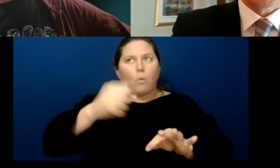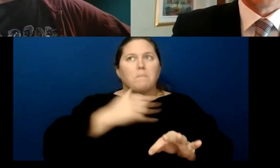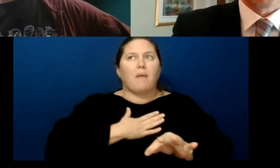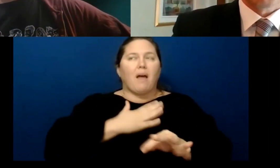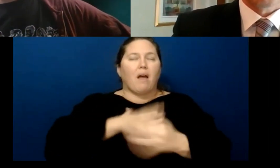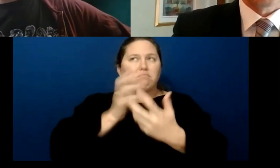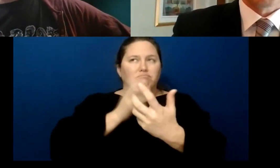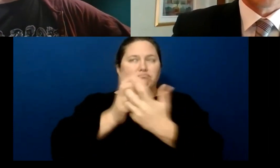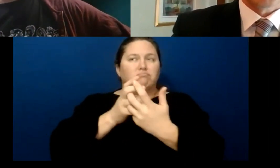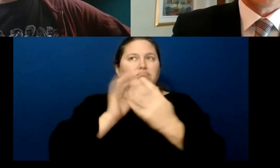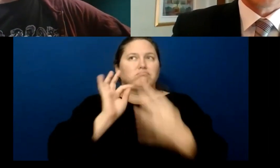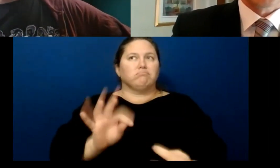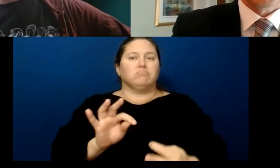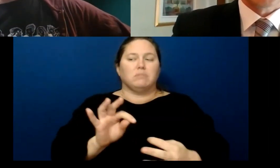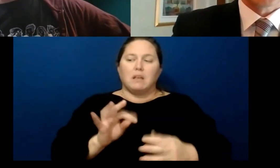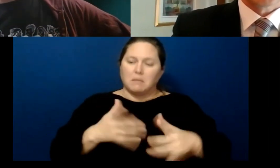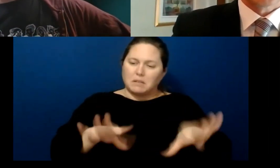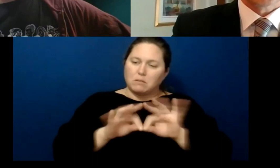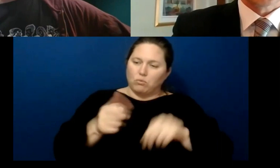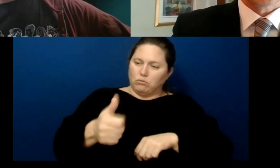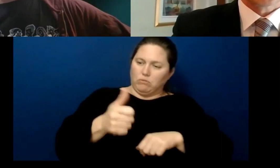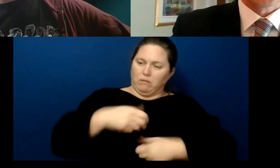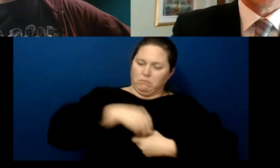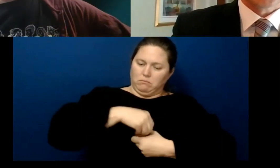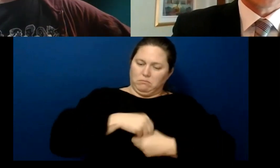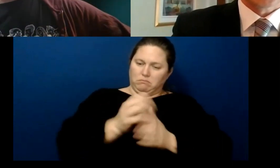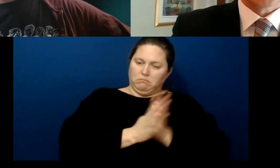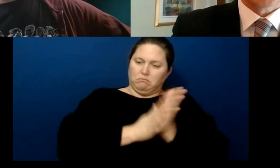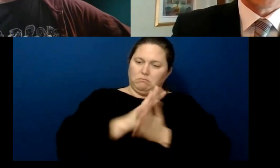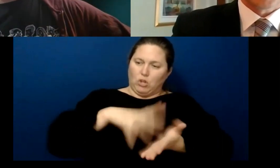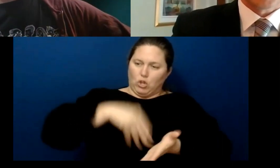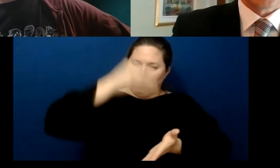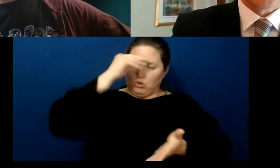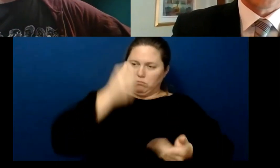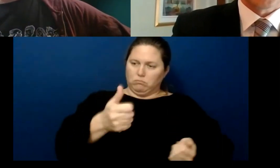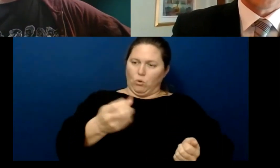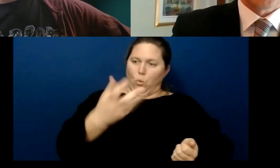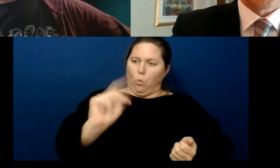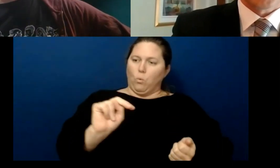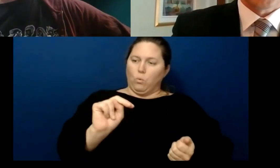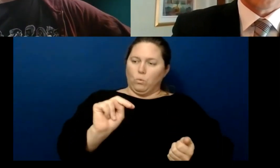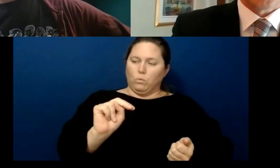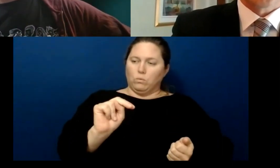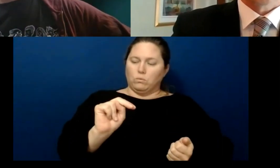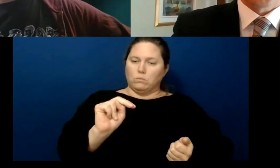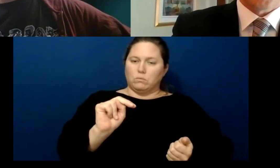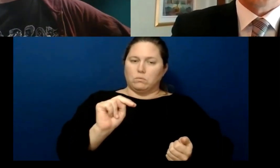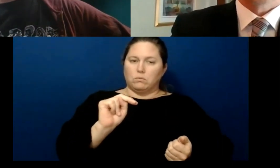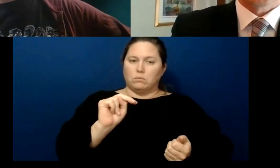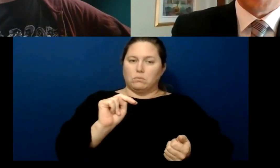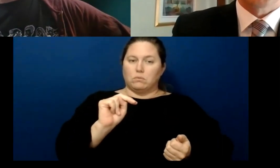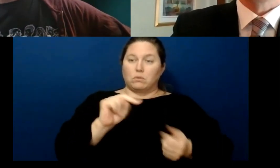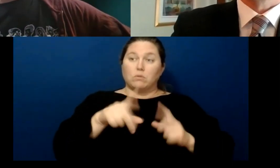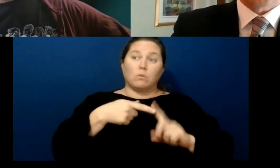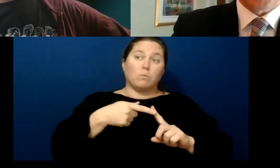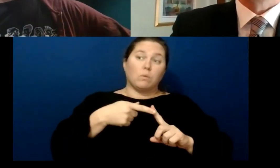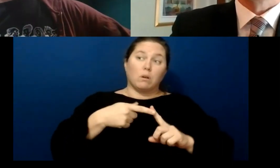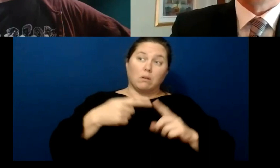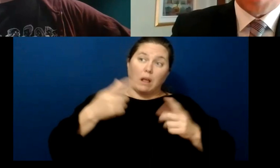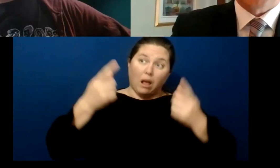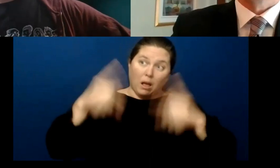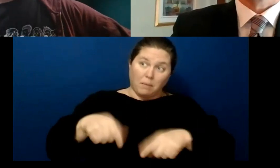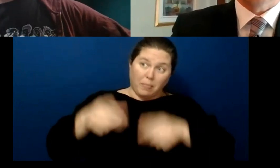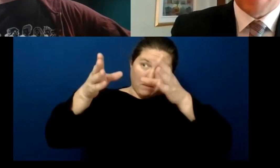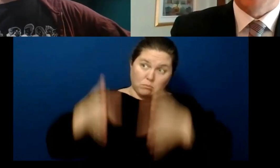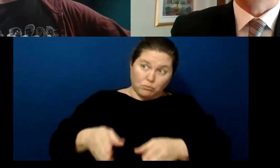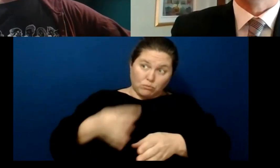yourself and start to try and learn on your own, so that when you get the opportunity to talk to somebody who is a little bit more knowledgeable, you know the